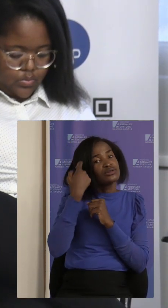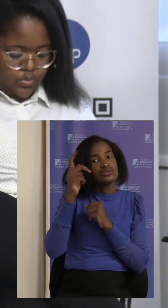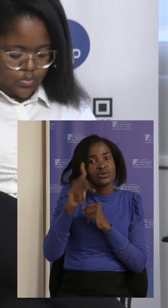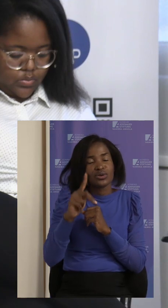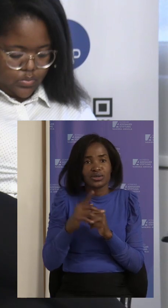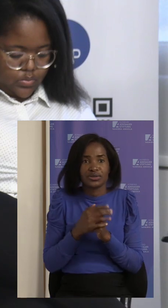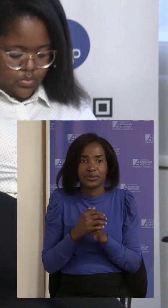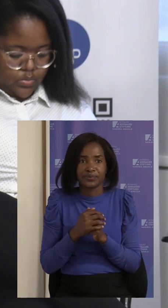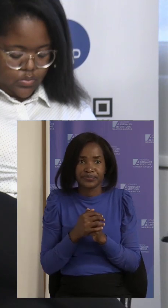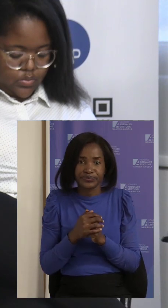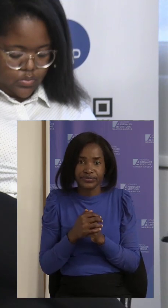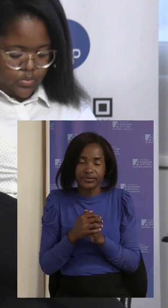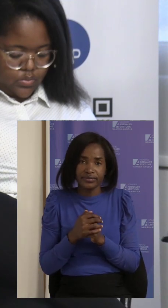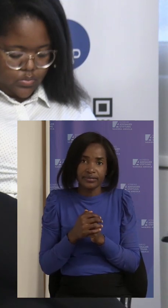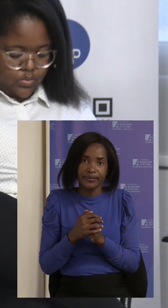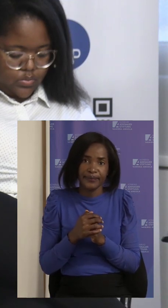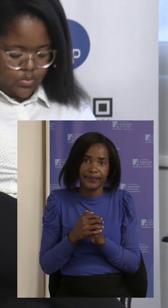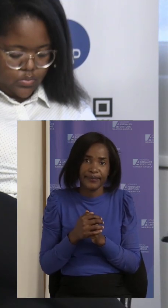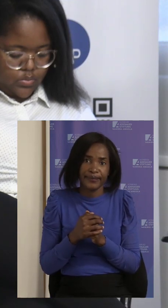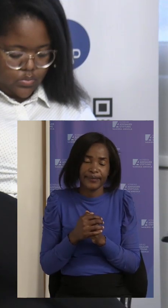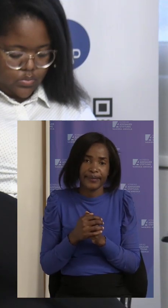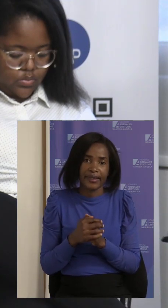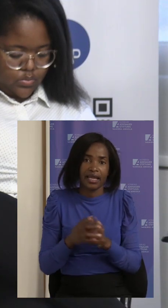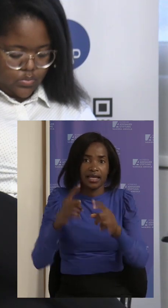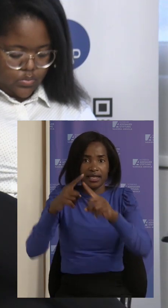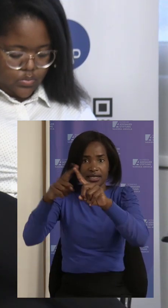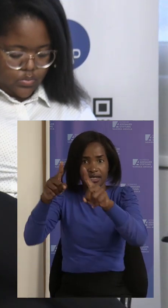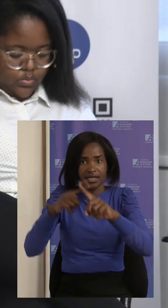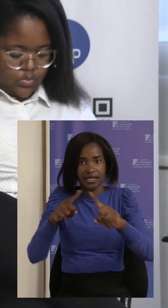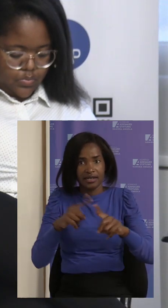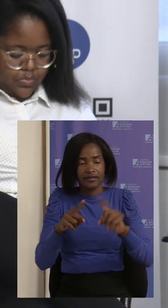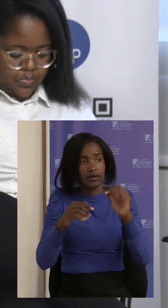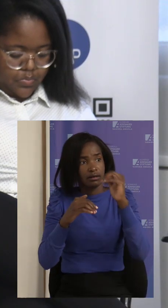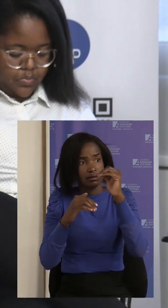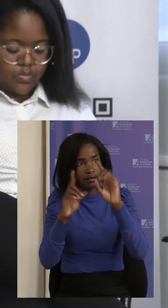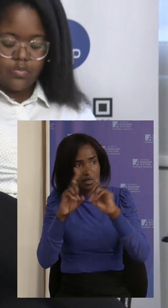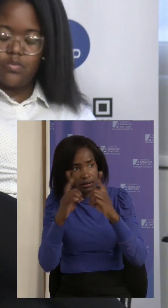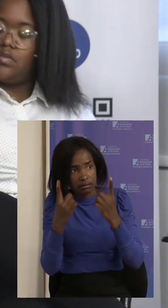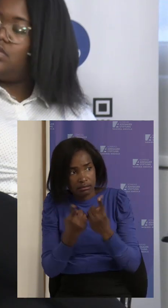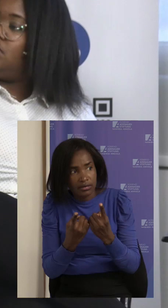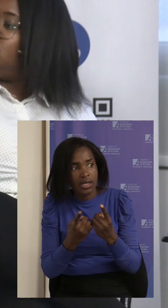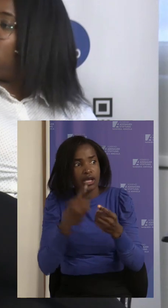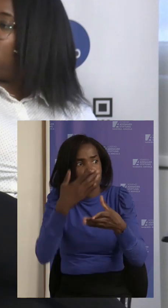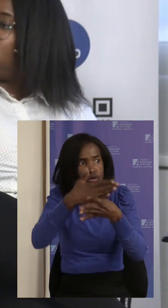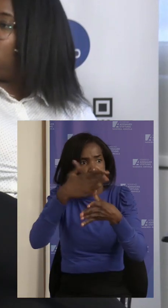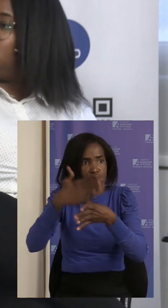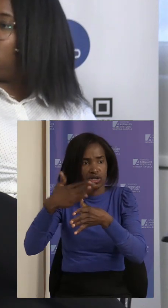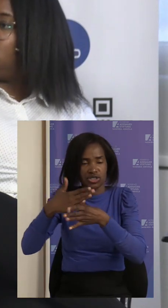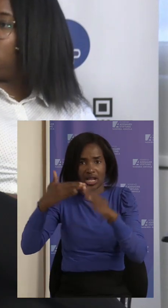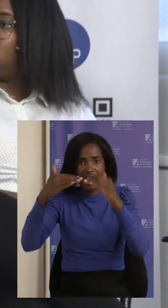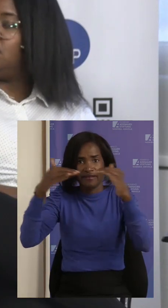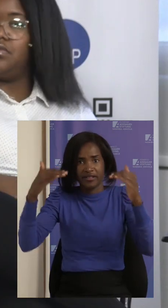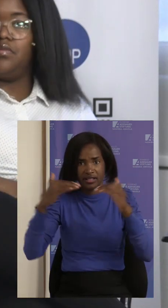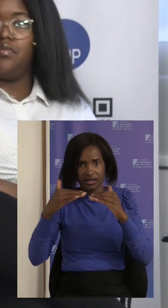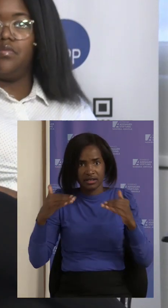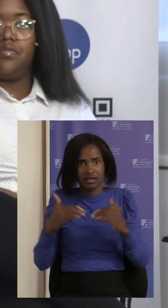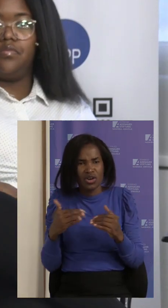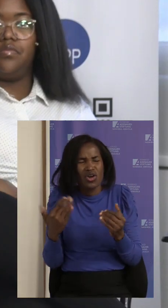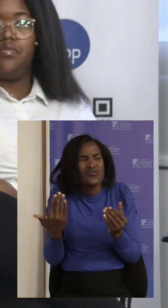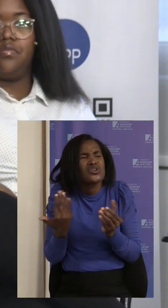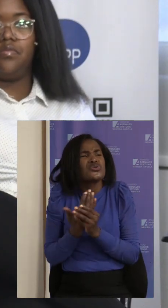takes cognizance in the various directorates and operational levels of the most current